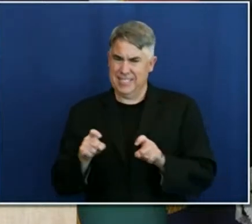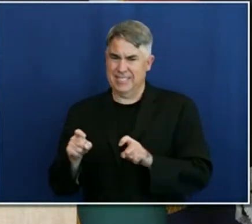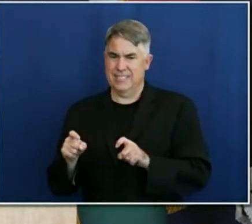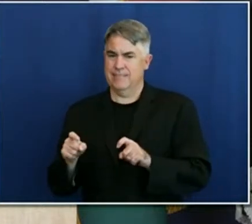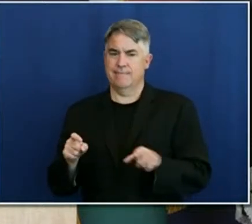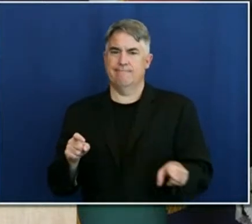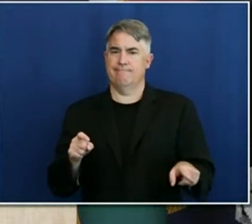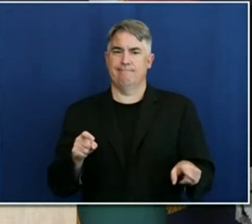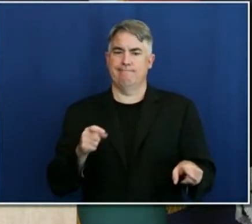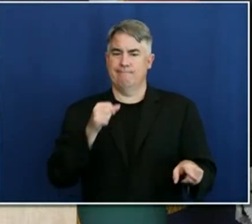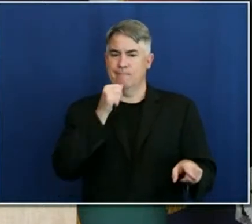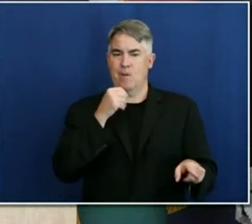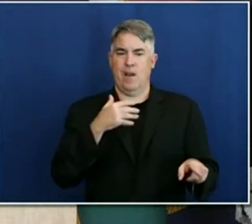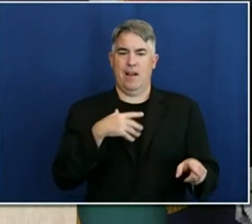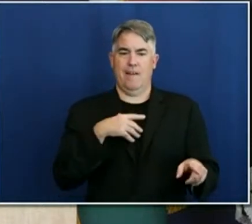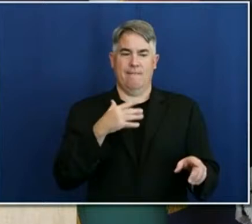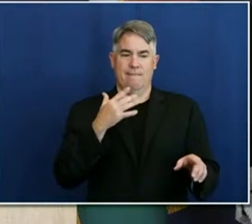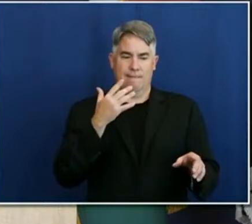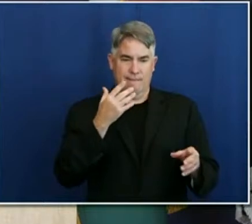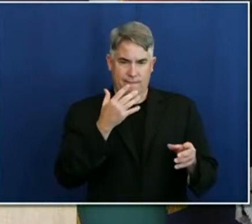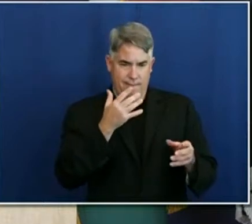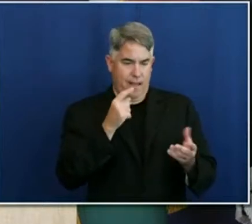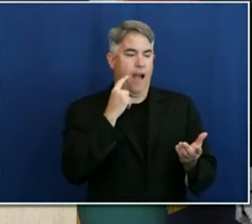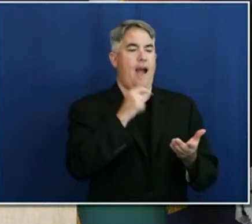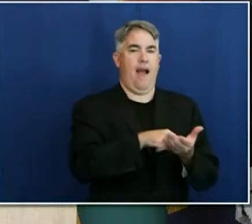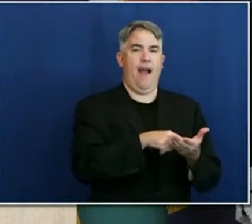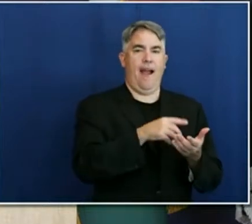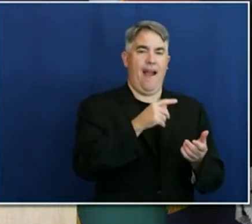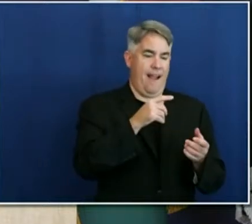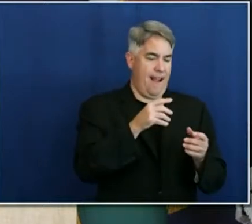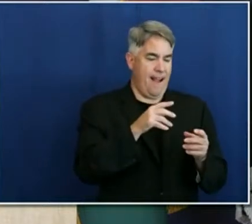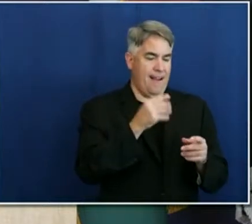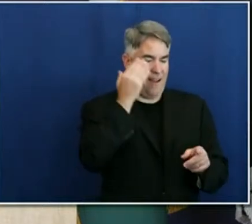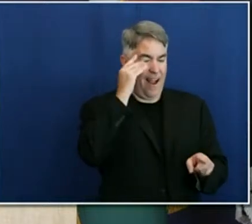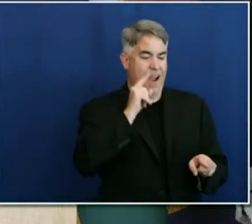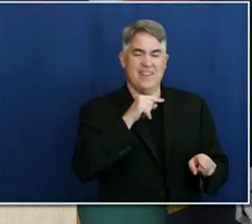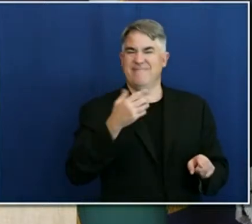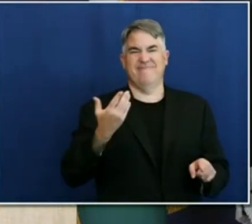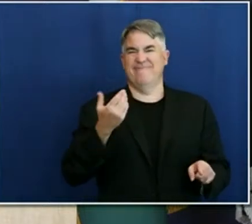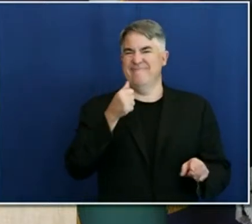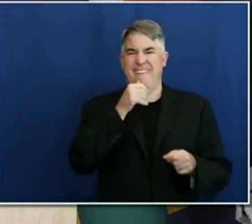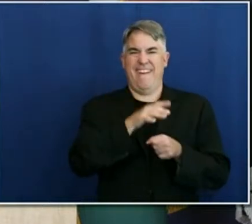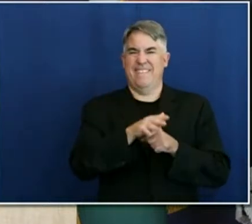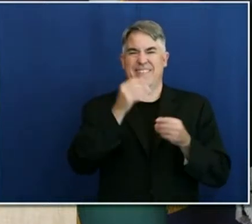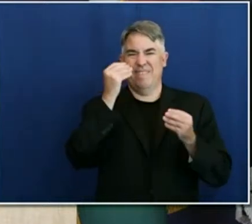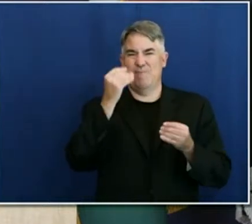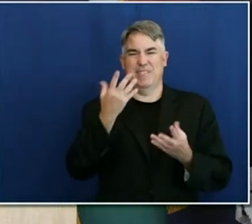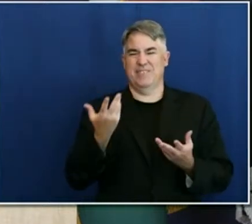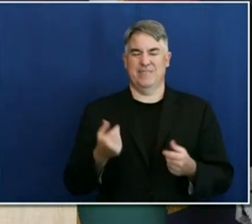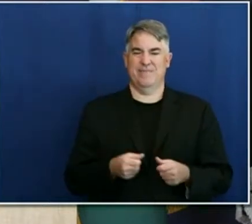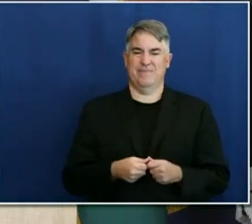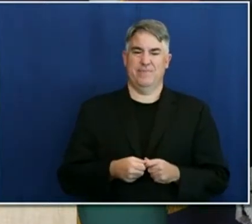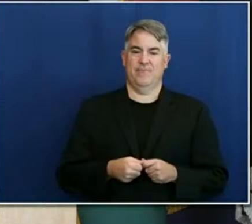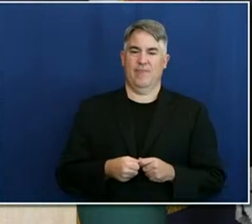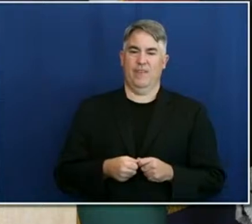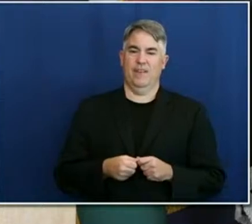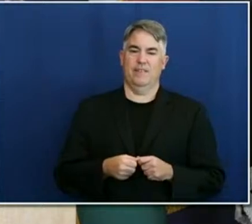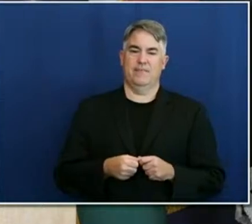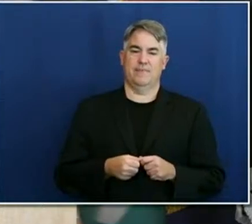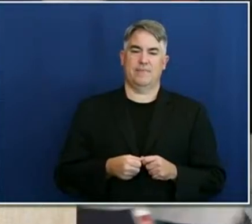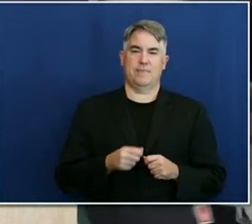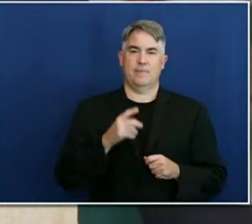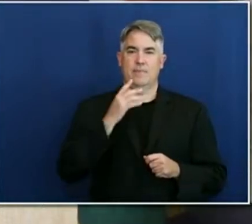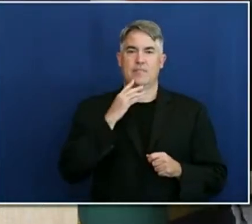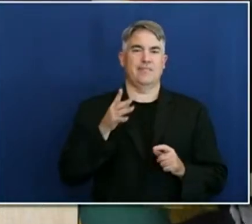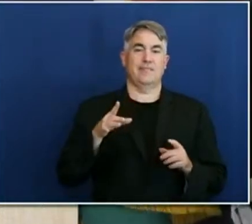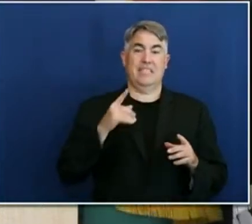those that we have sequenced thus far, but it's only been a handful that we've been able to sequence. So hopefully that answers your question. Thank you, Dr.